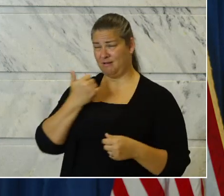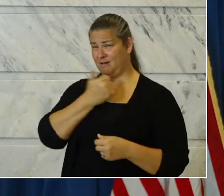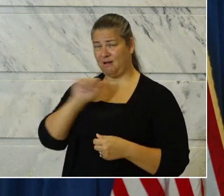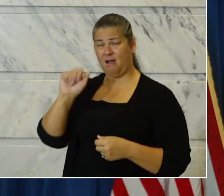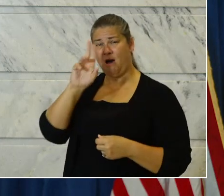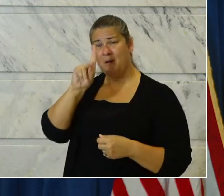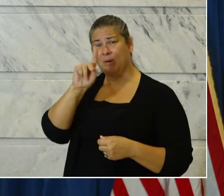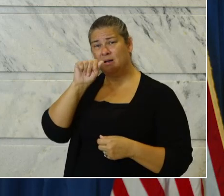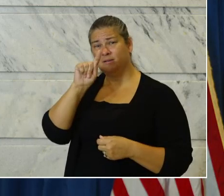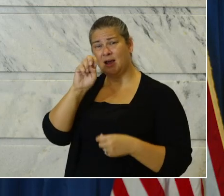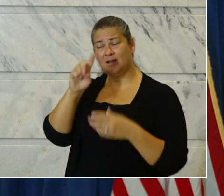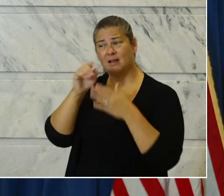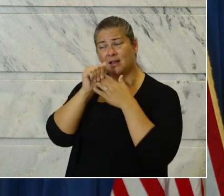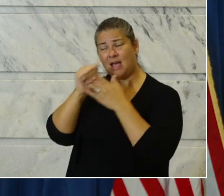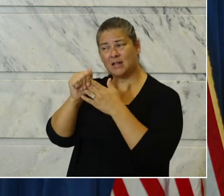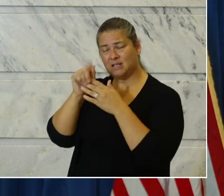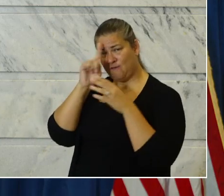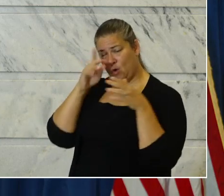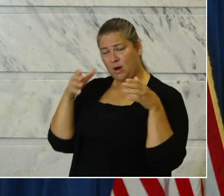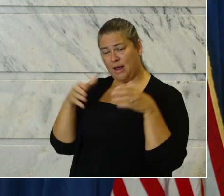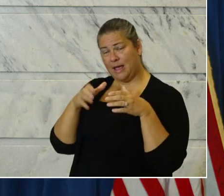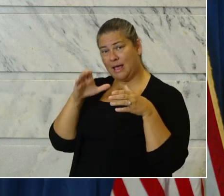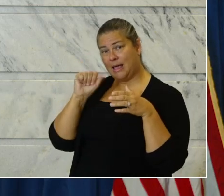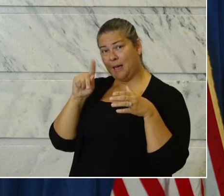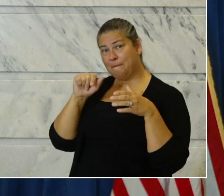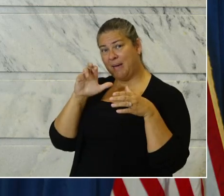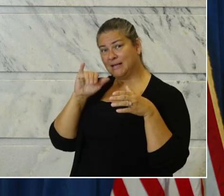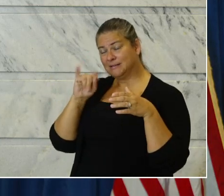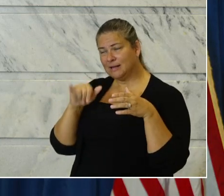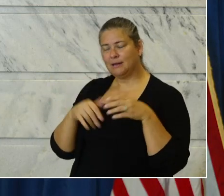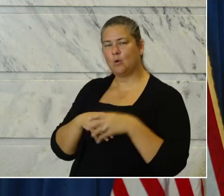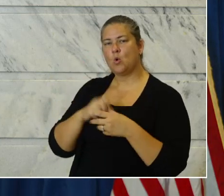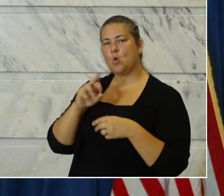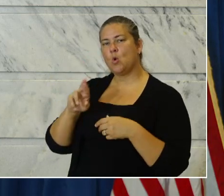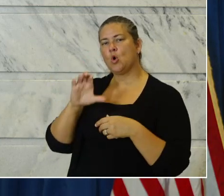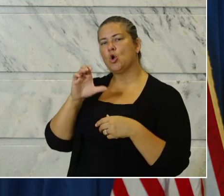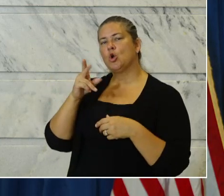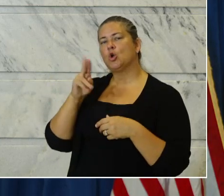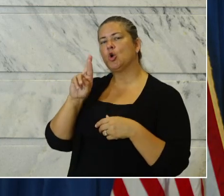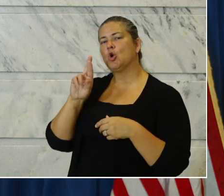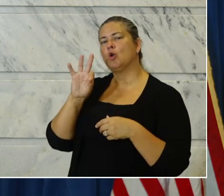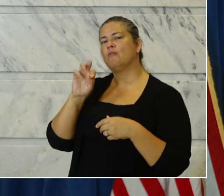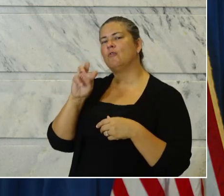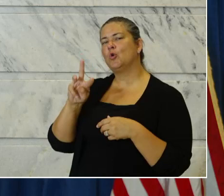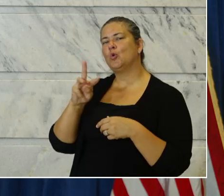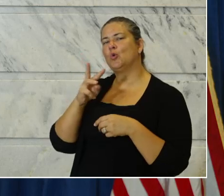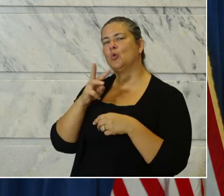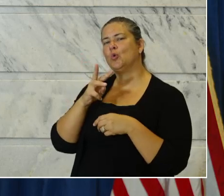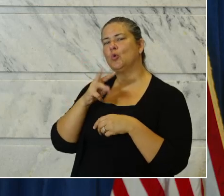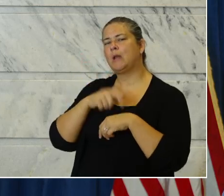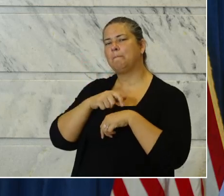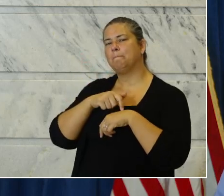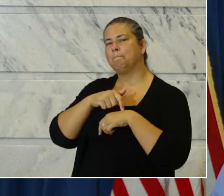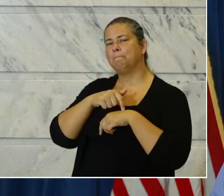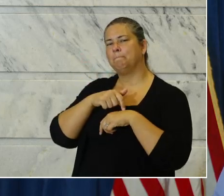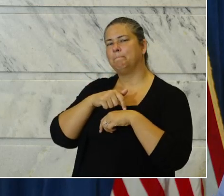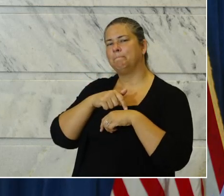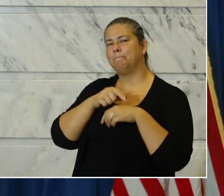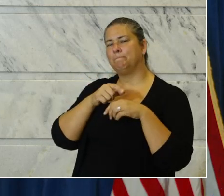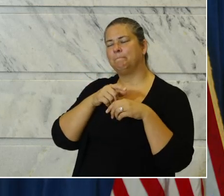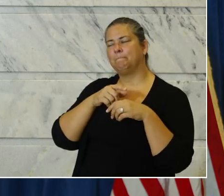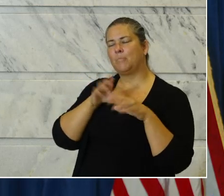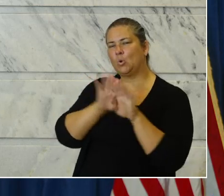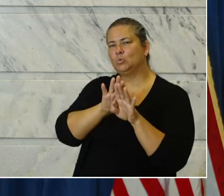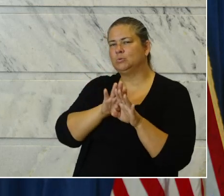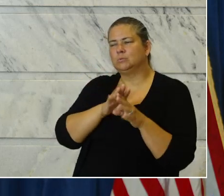guidance on capacity change, or perhaps how long the curfew will remain in effect. Question is on if